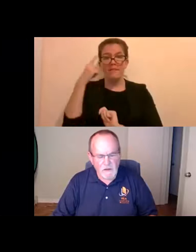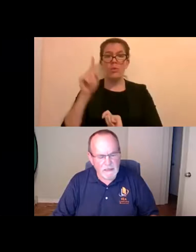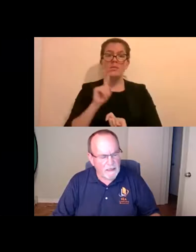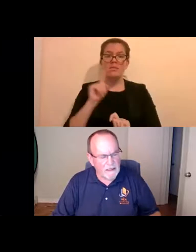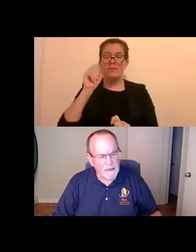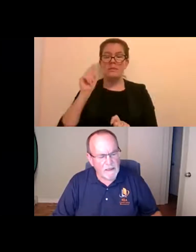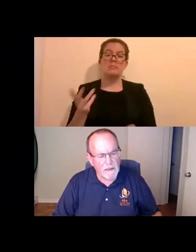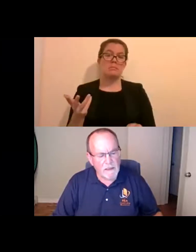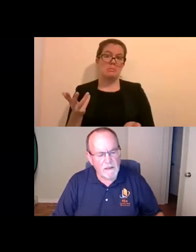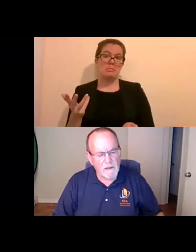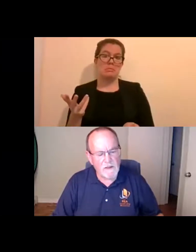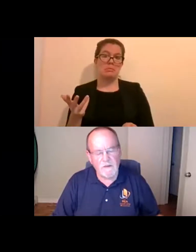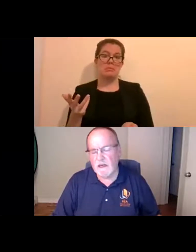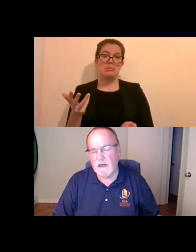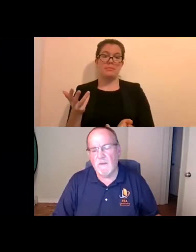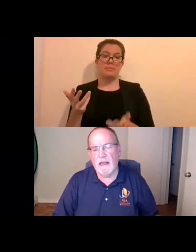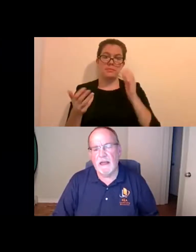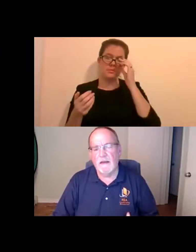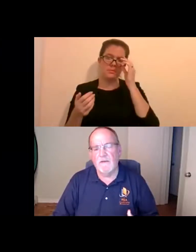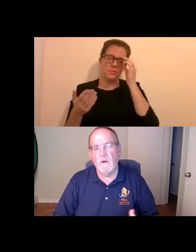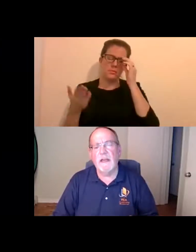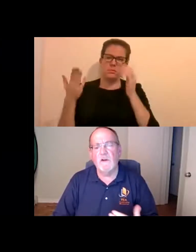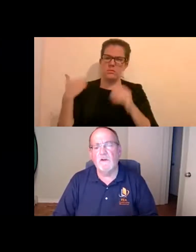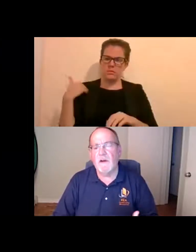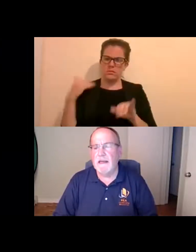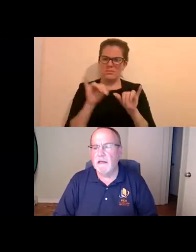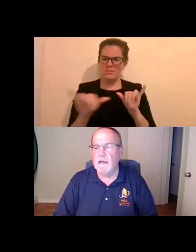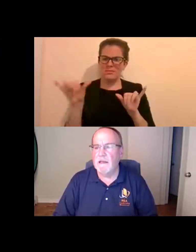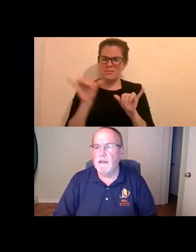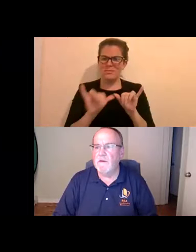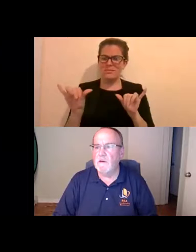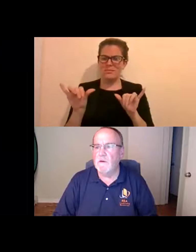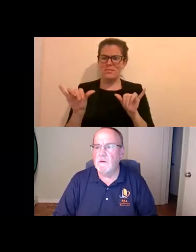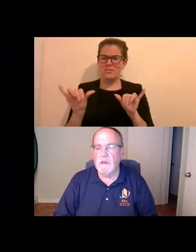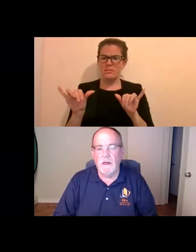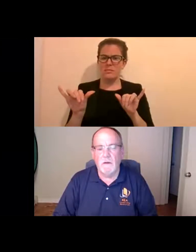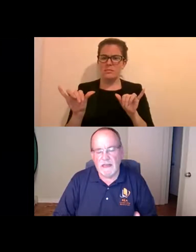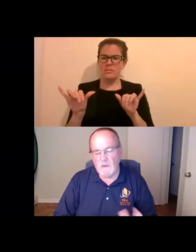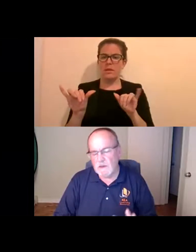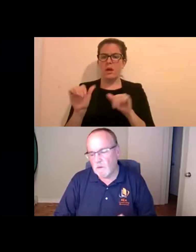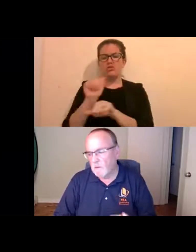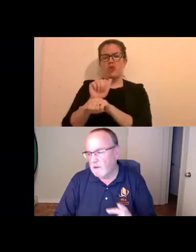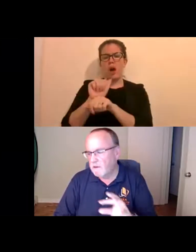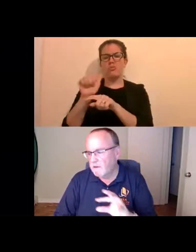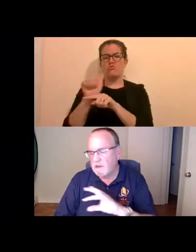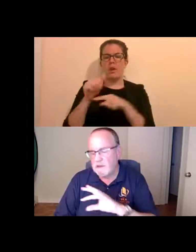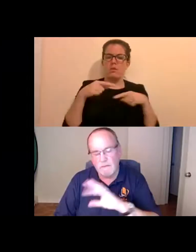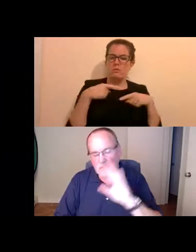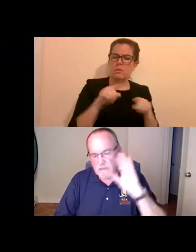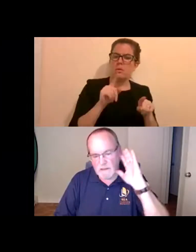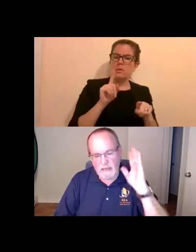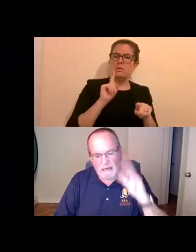And interestingly, it used to be very common to have vocational training in deaf schools. Well, as we sort of went through